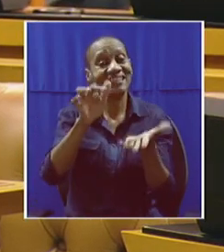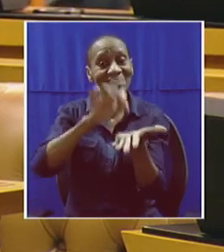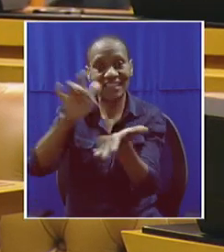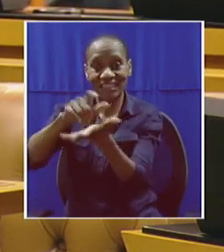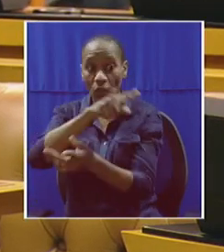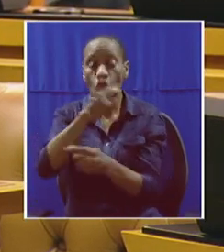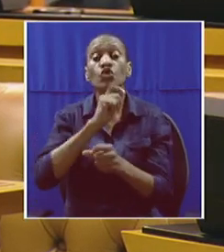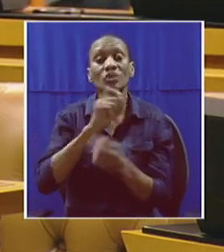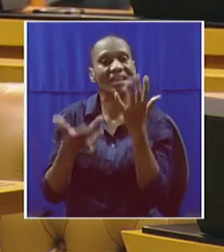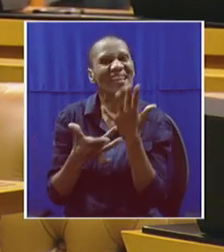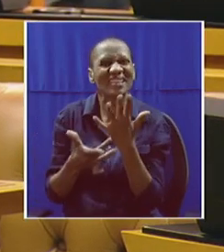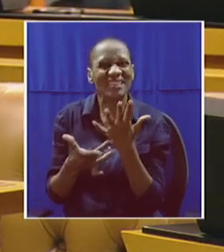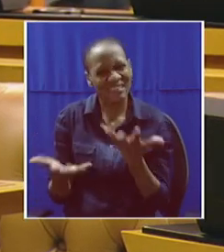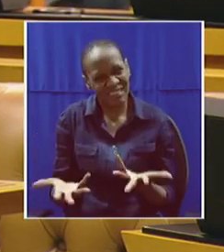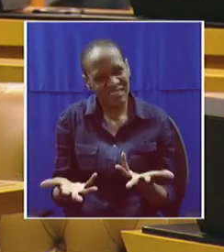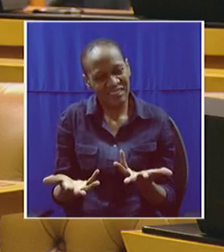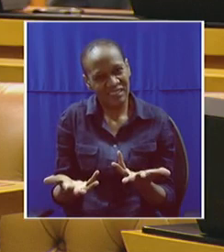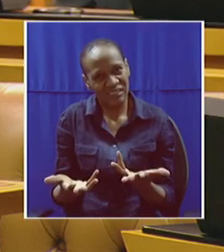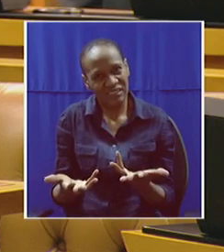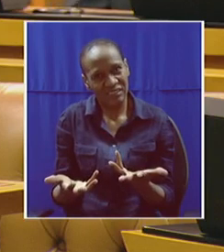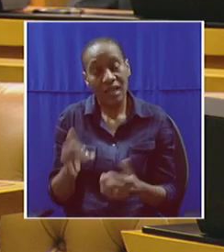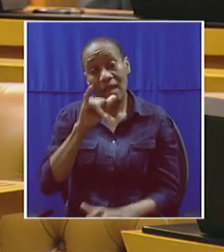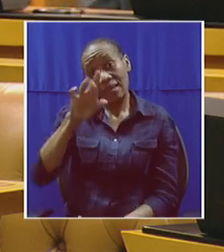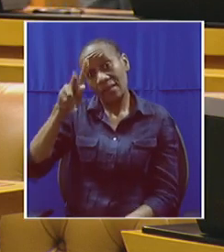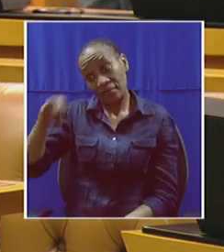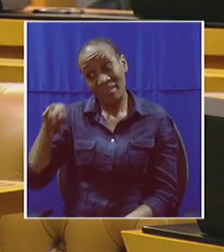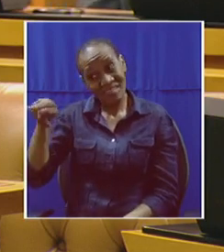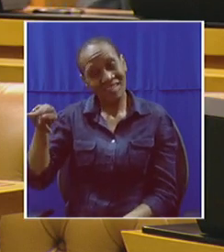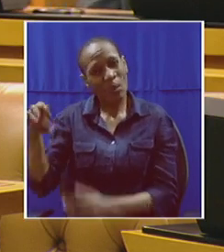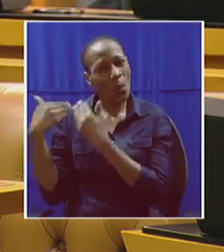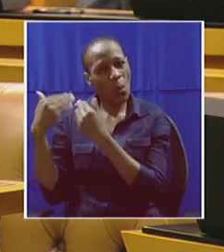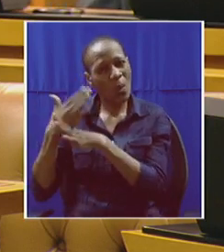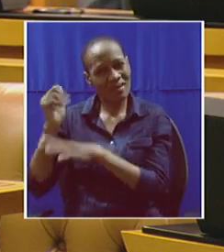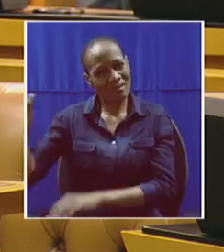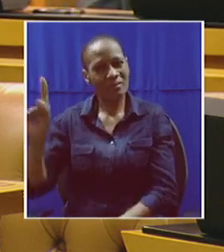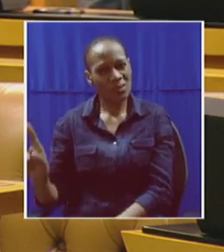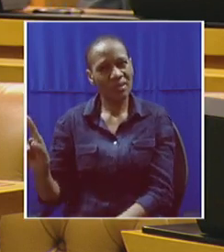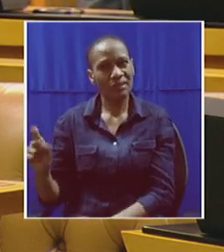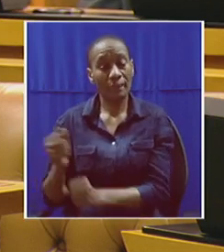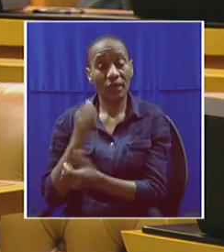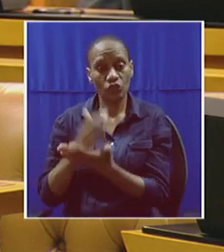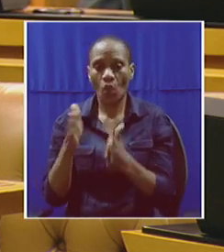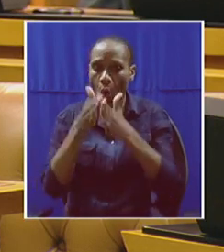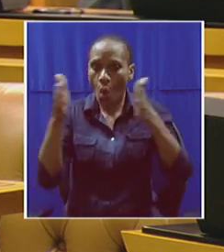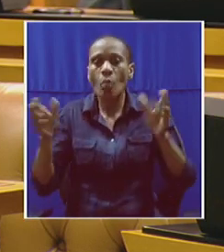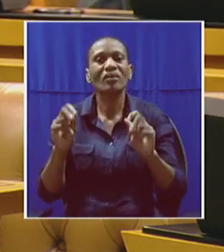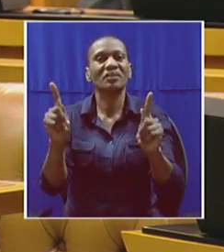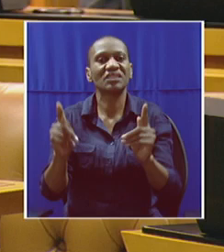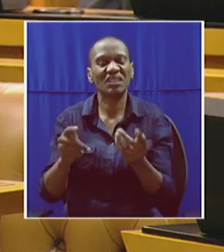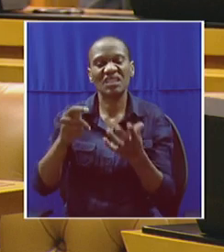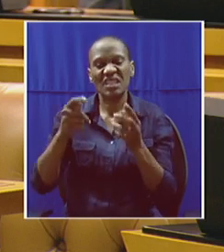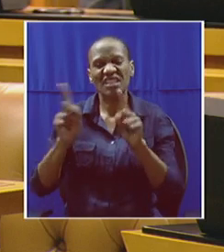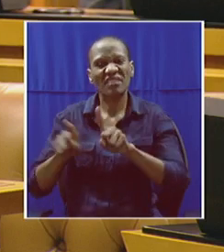technology Oles now IRP makes provision for all the Technologies from coal